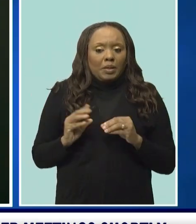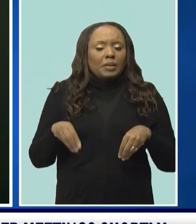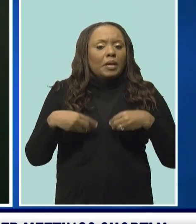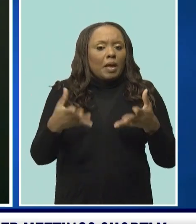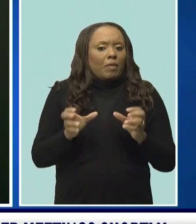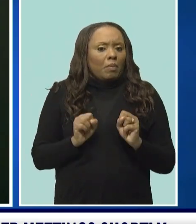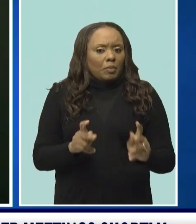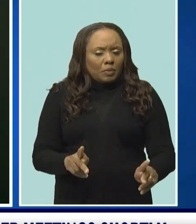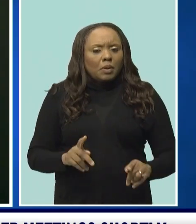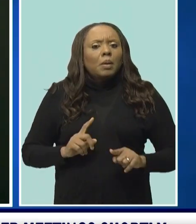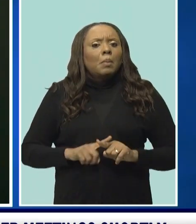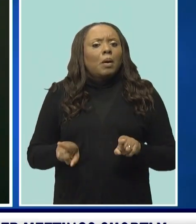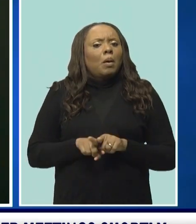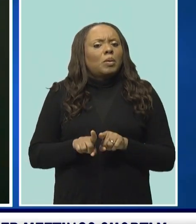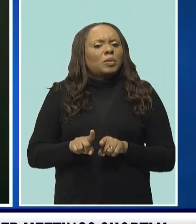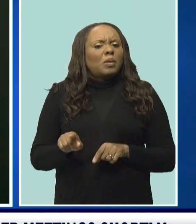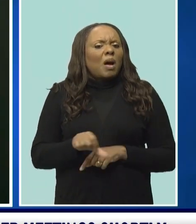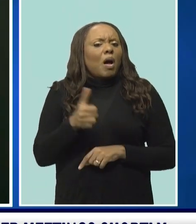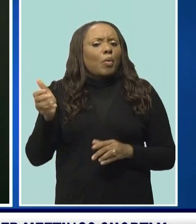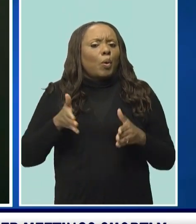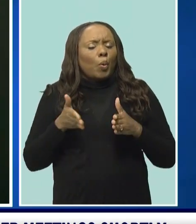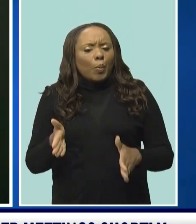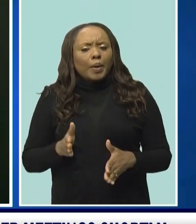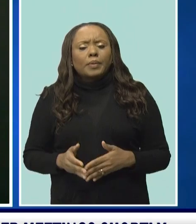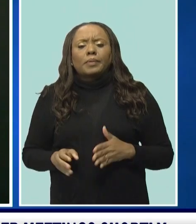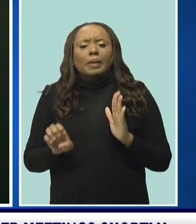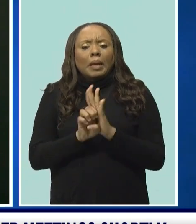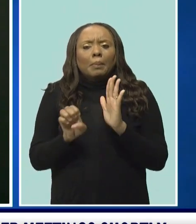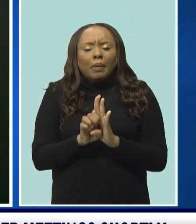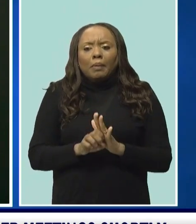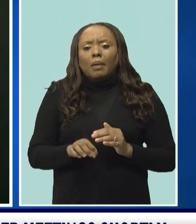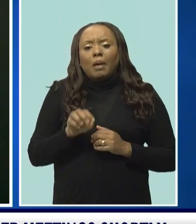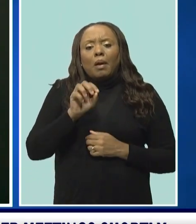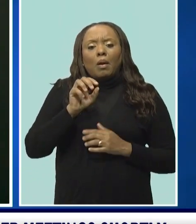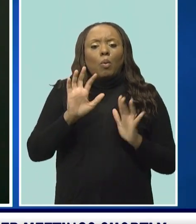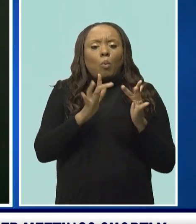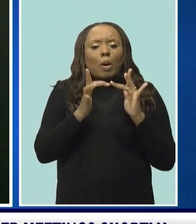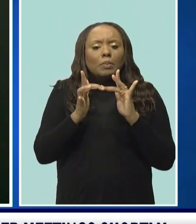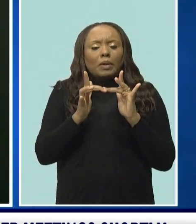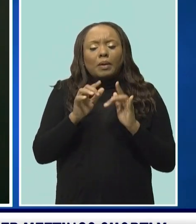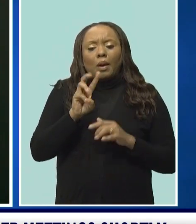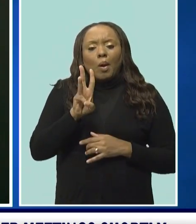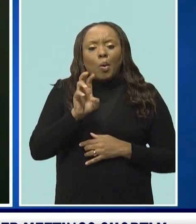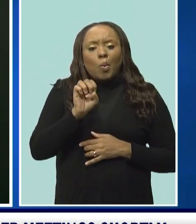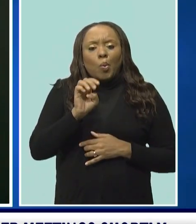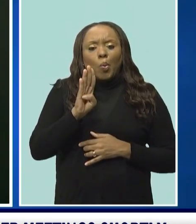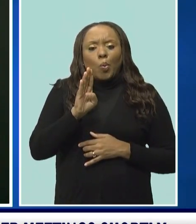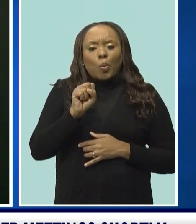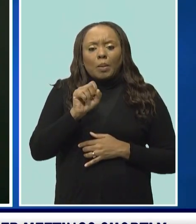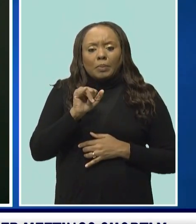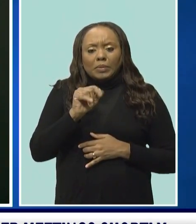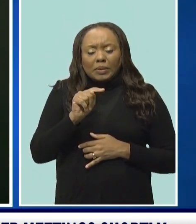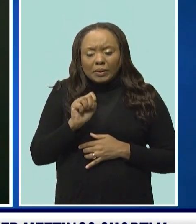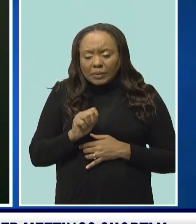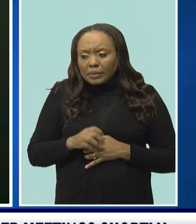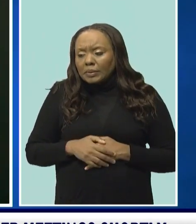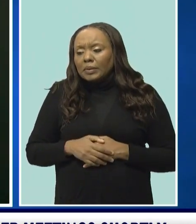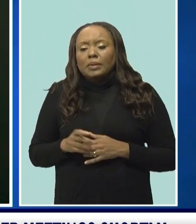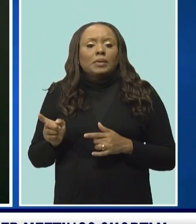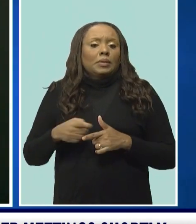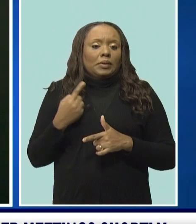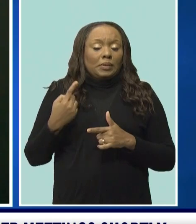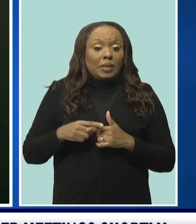have many other ways. We have a website that has a lot of information beginning to be put on there. And then we have the social media platforms where